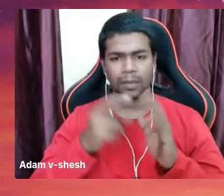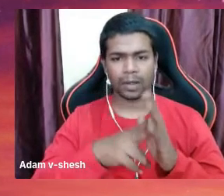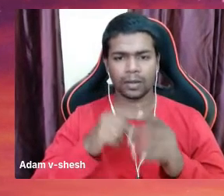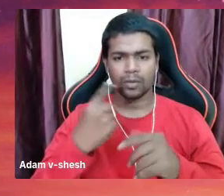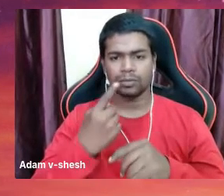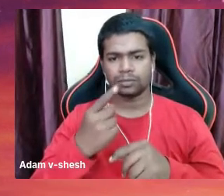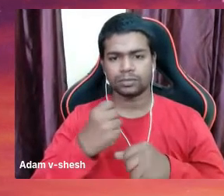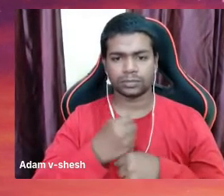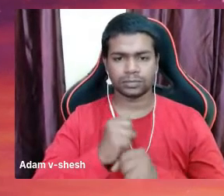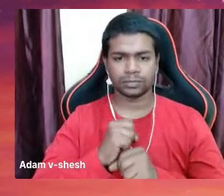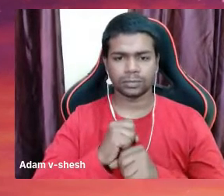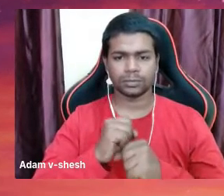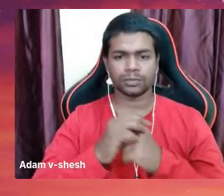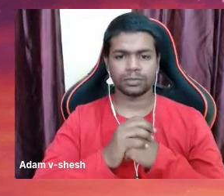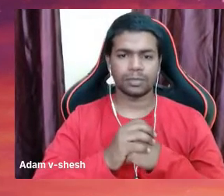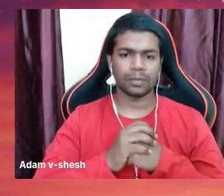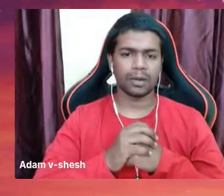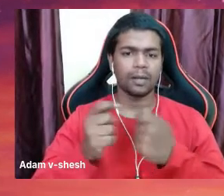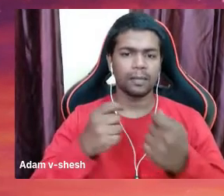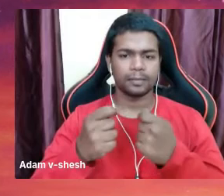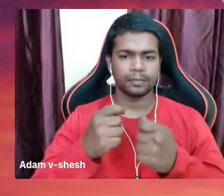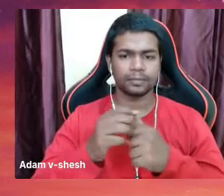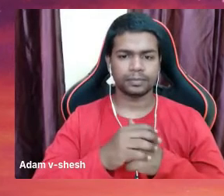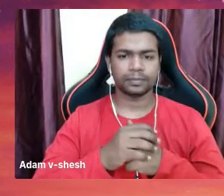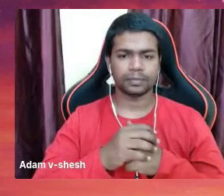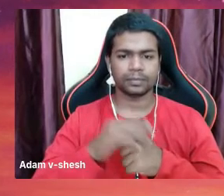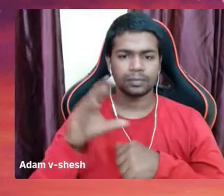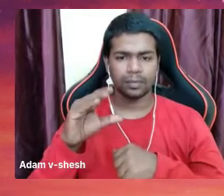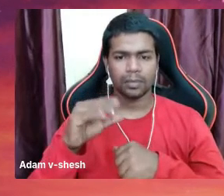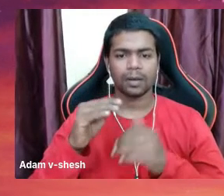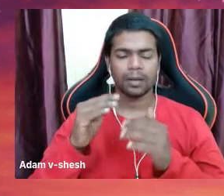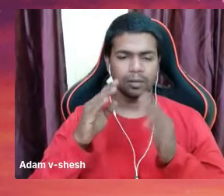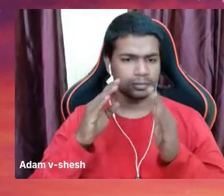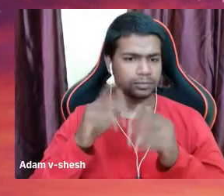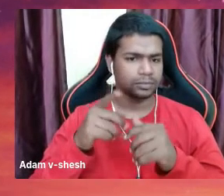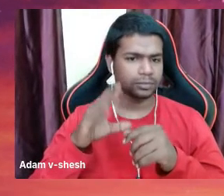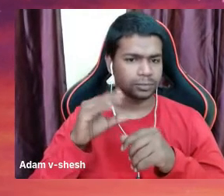built by businesses that are core software businesses.